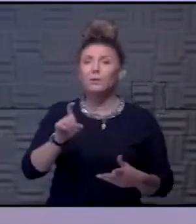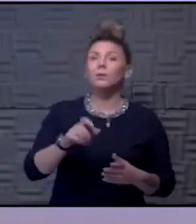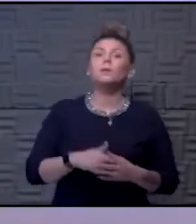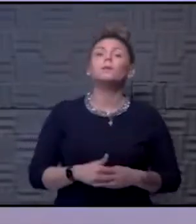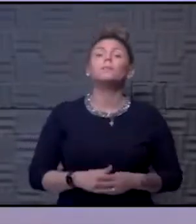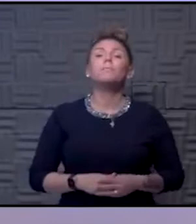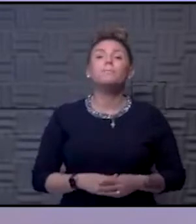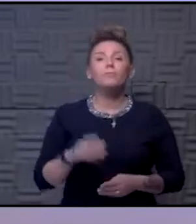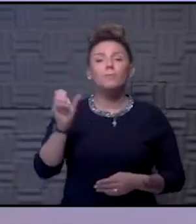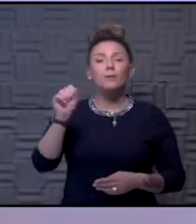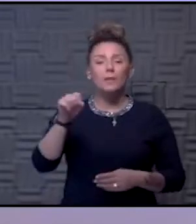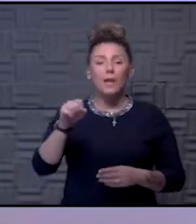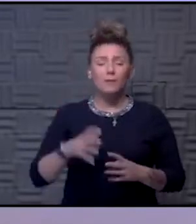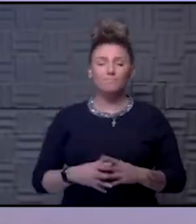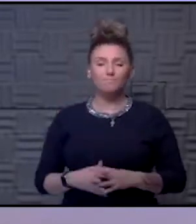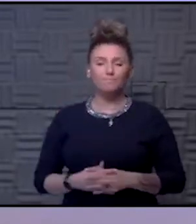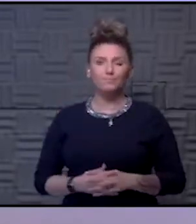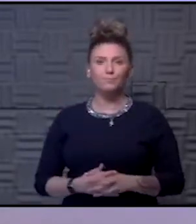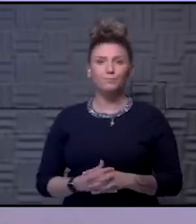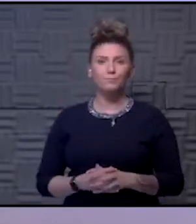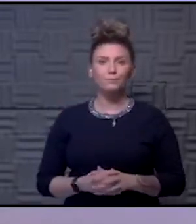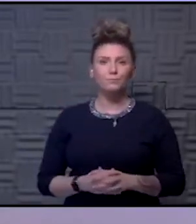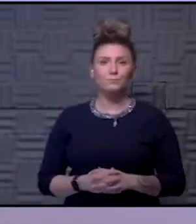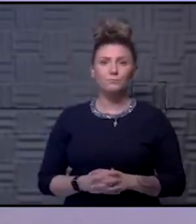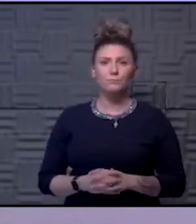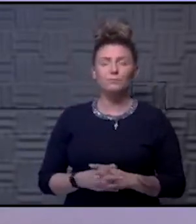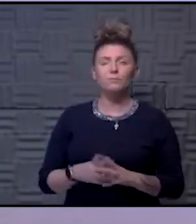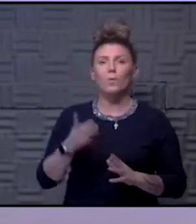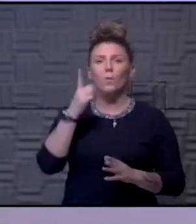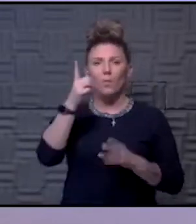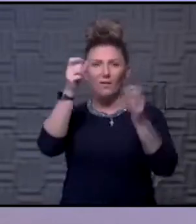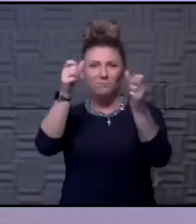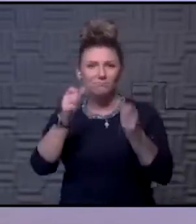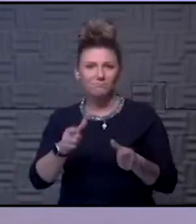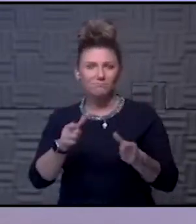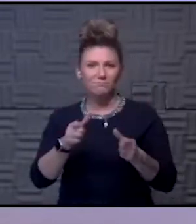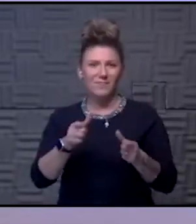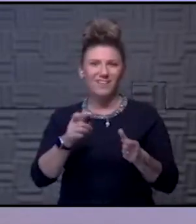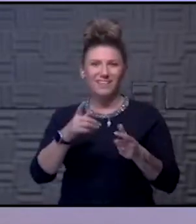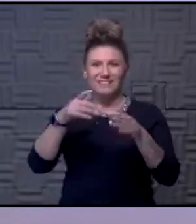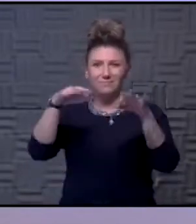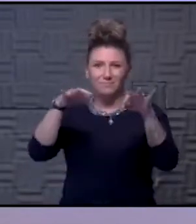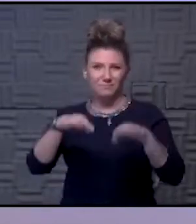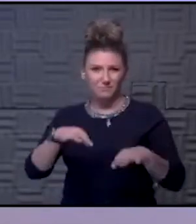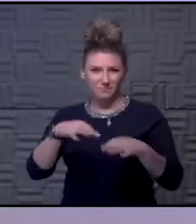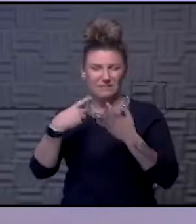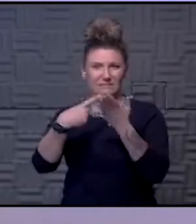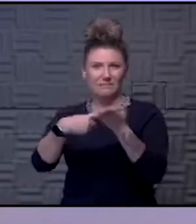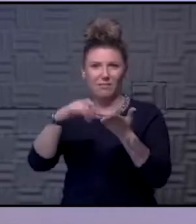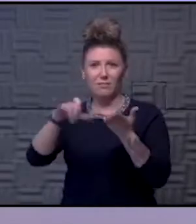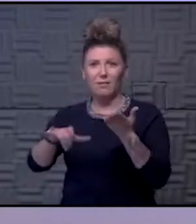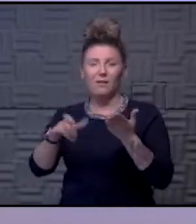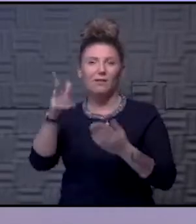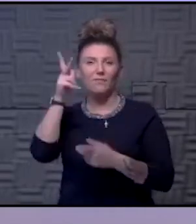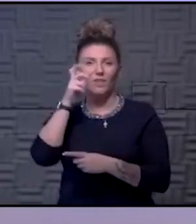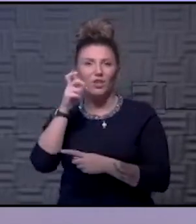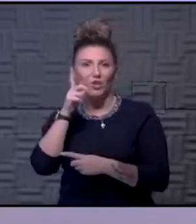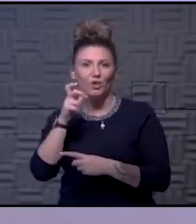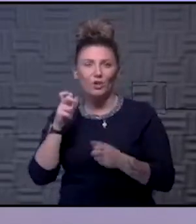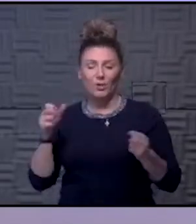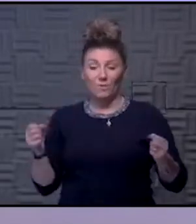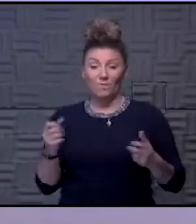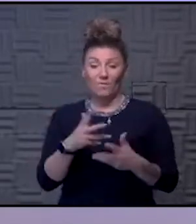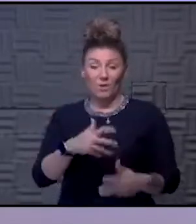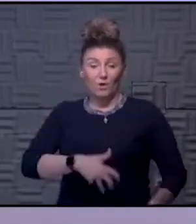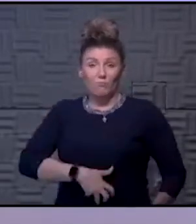actually one flyer addressing that, because we have heard a couple of things. One, the fear of pregnant